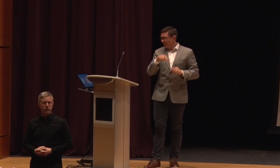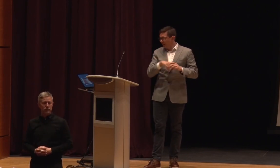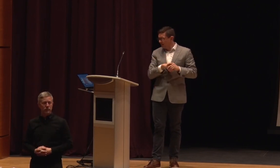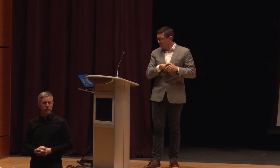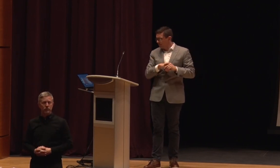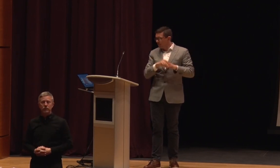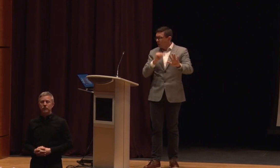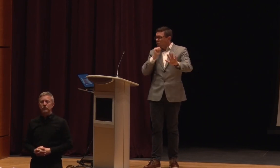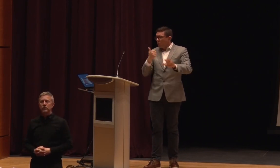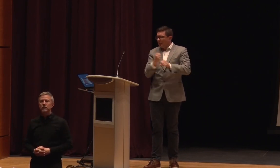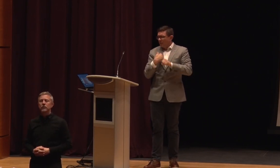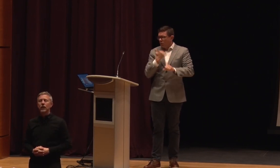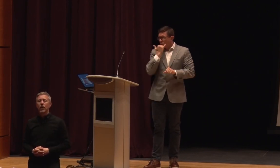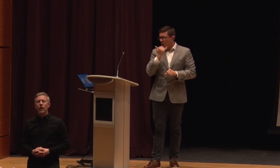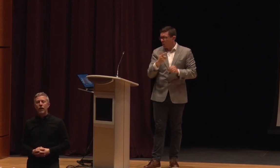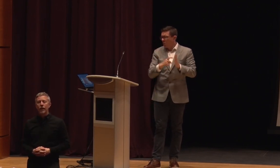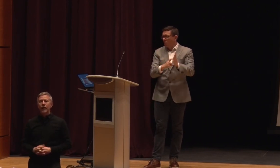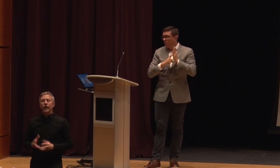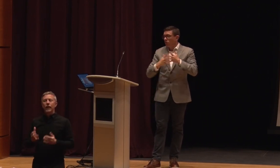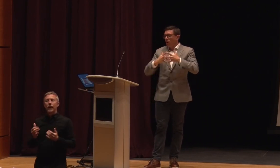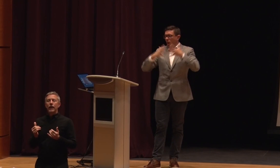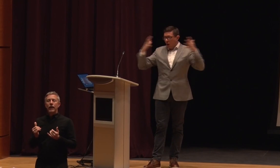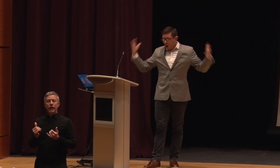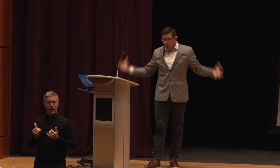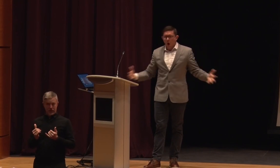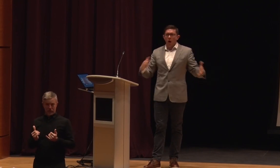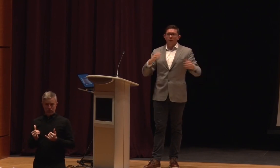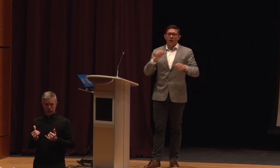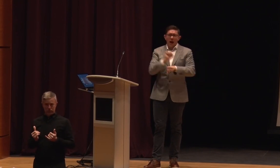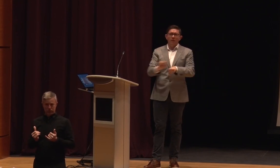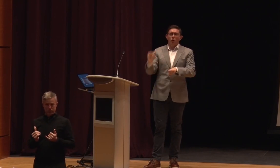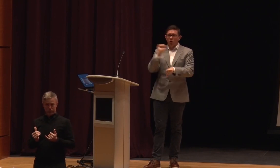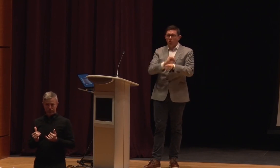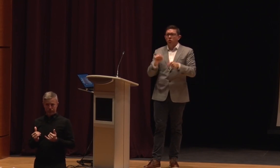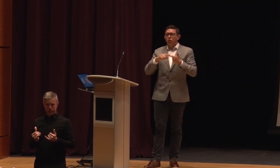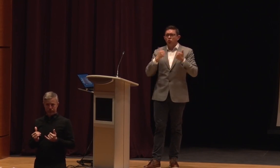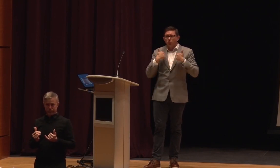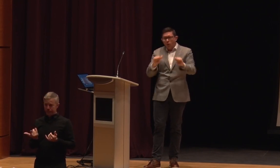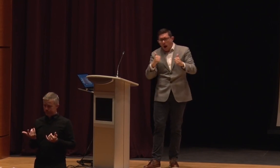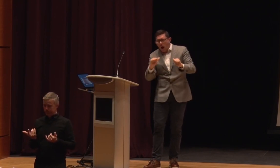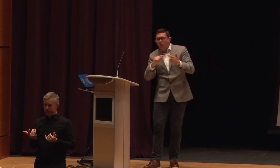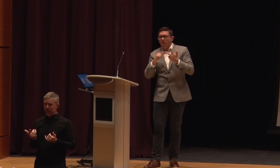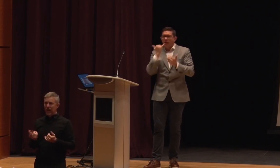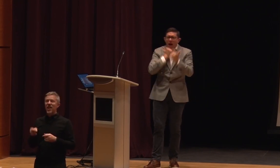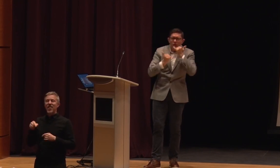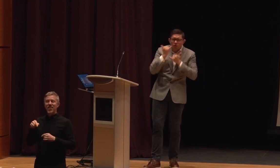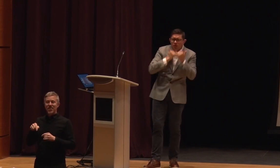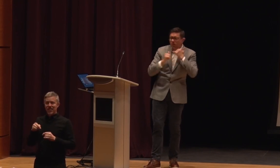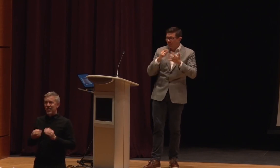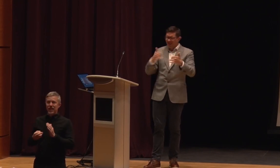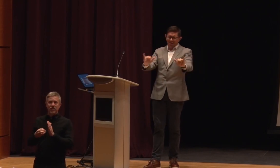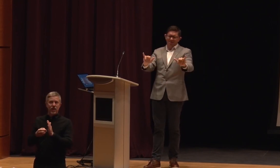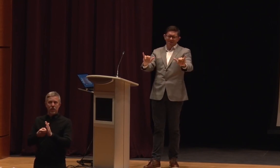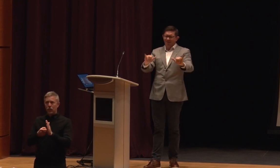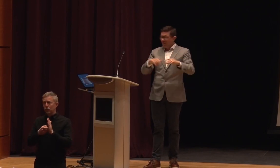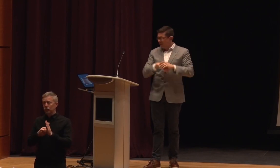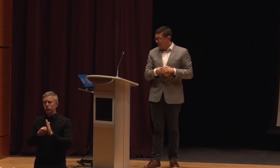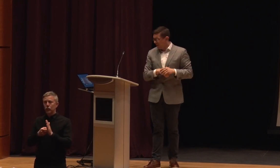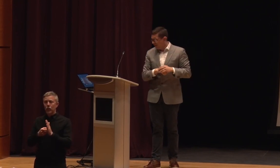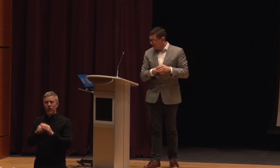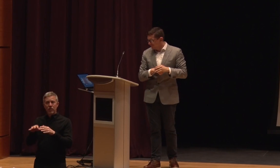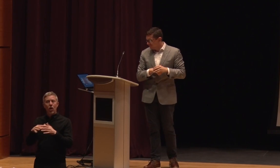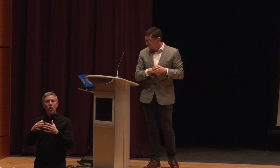Now, the accommodations really are a big deal. You know, don't get me wrong, they do require a lot of work, a lot of trial by